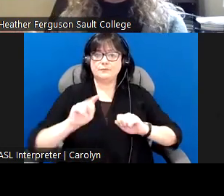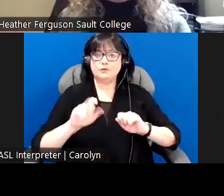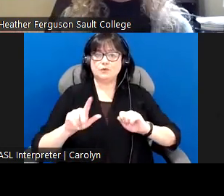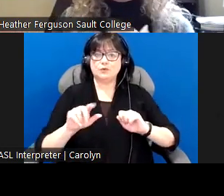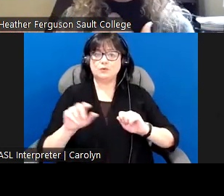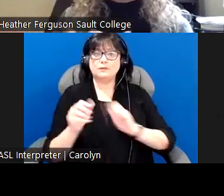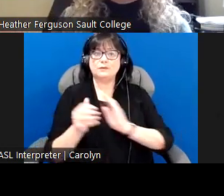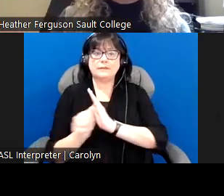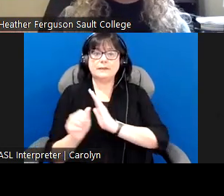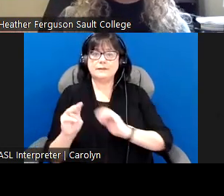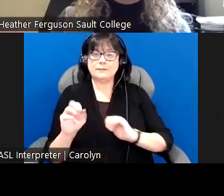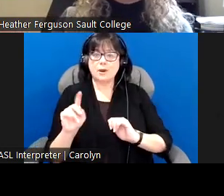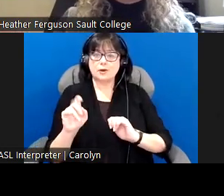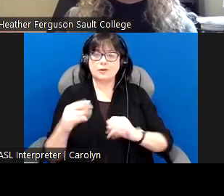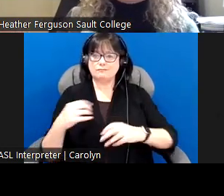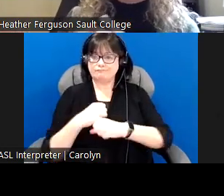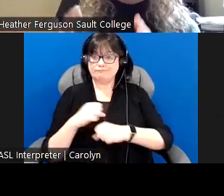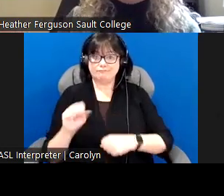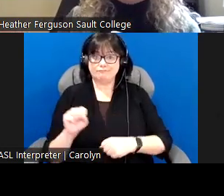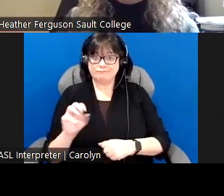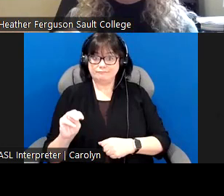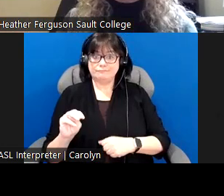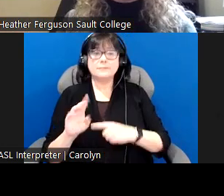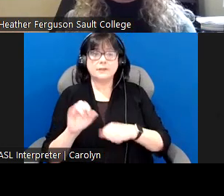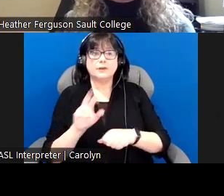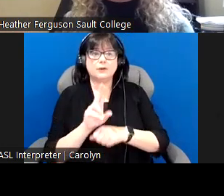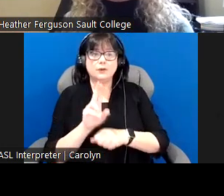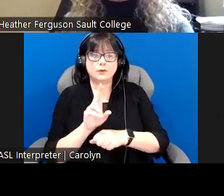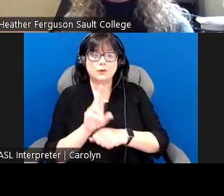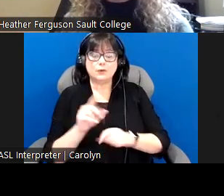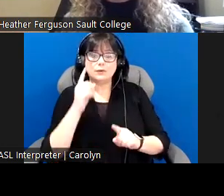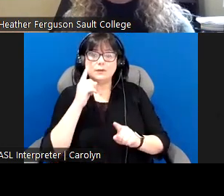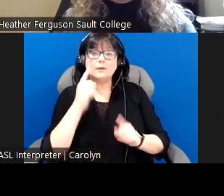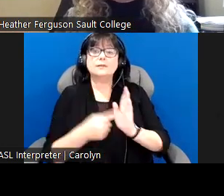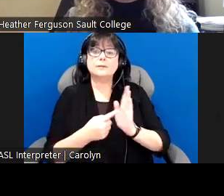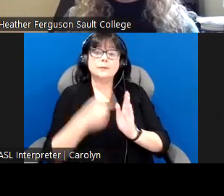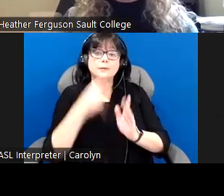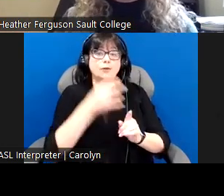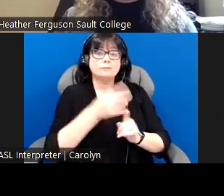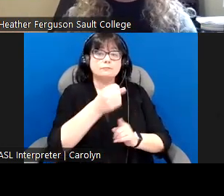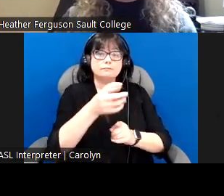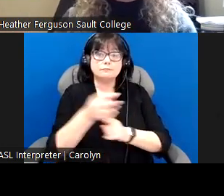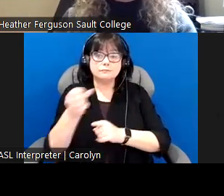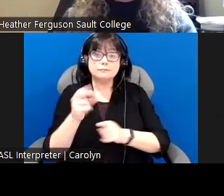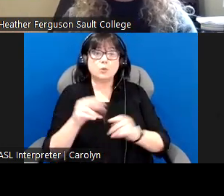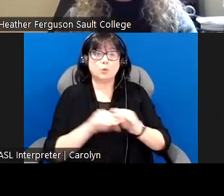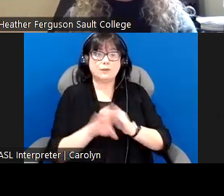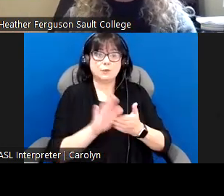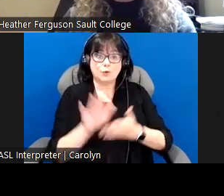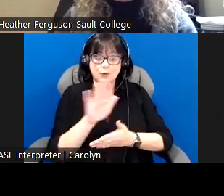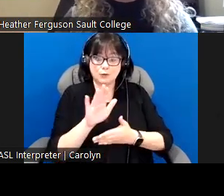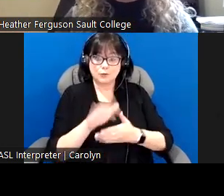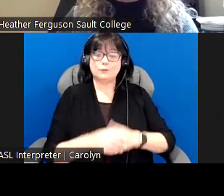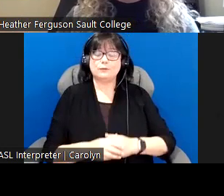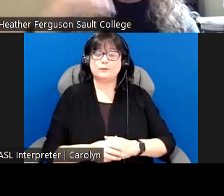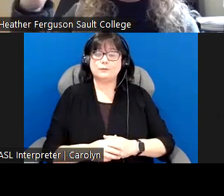in, and in some cases, we can use it to actually place students in specific courses. And when we look at some of the reports,